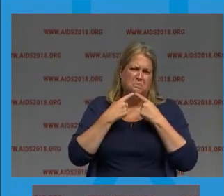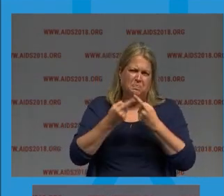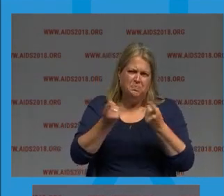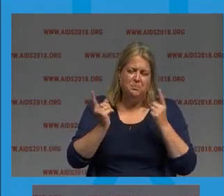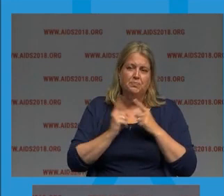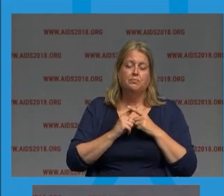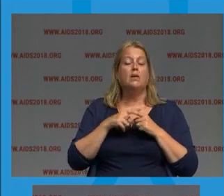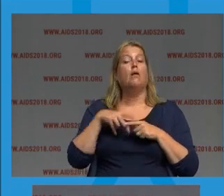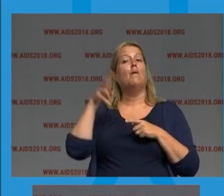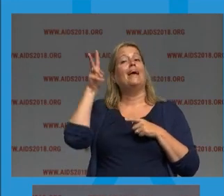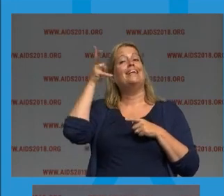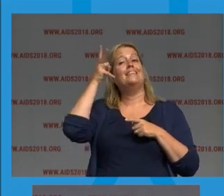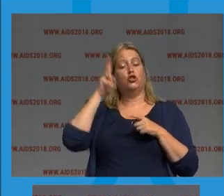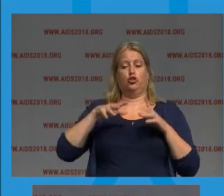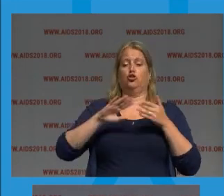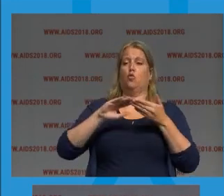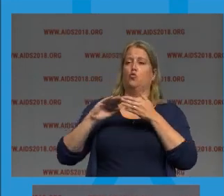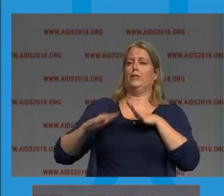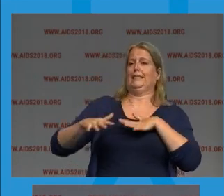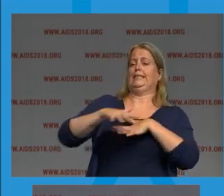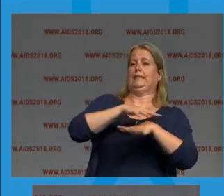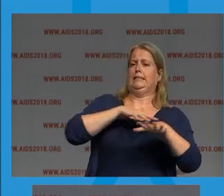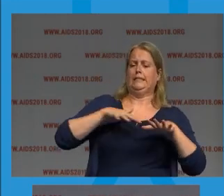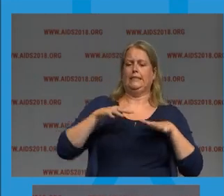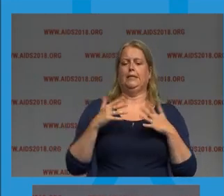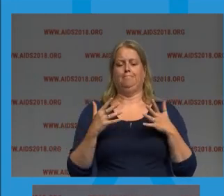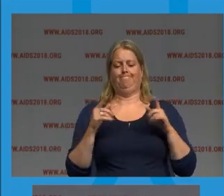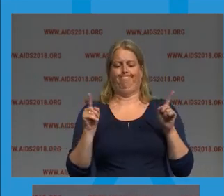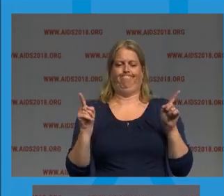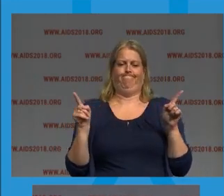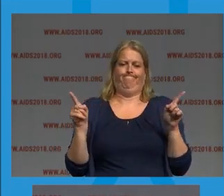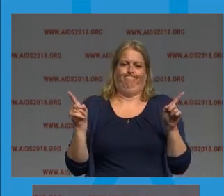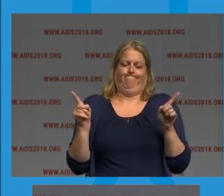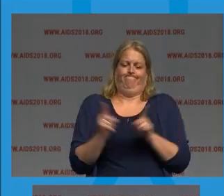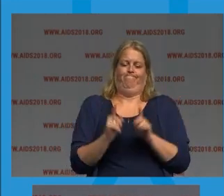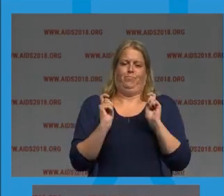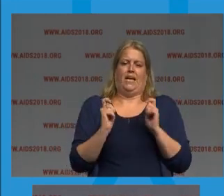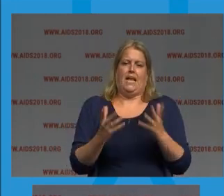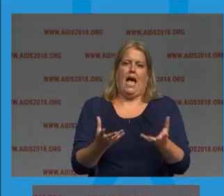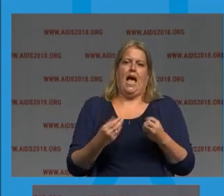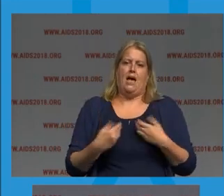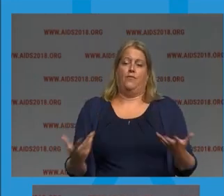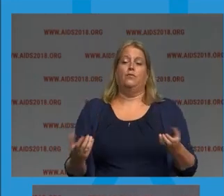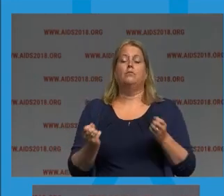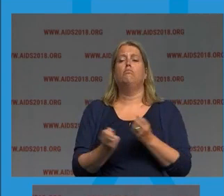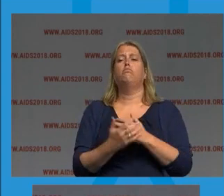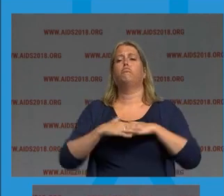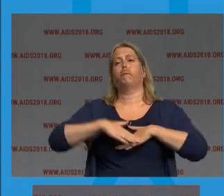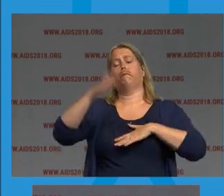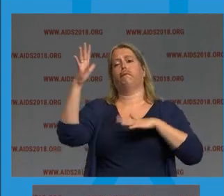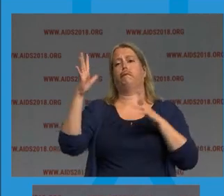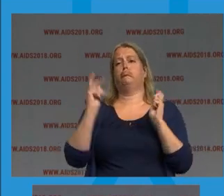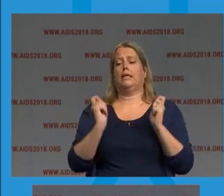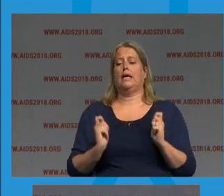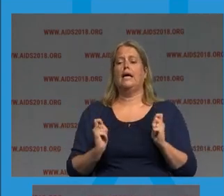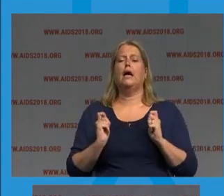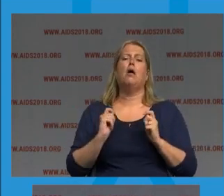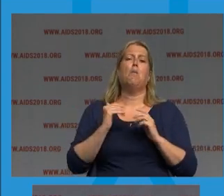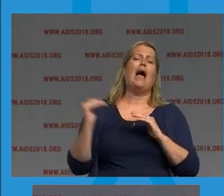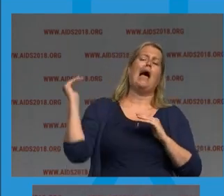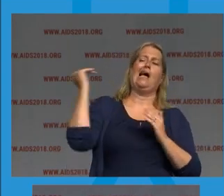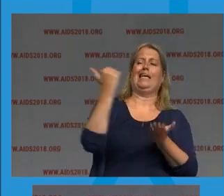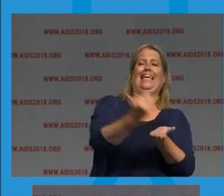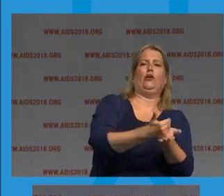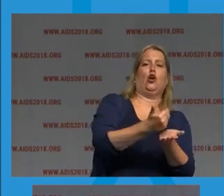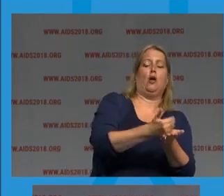of indigenous communities, I think across the board there are very limited data. The vast majority of data that do exist have been collected in high-income settings,